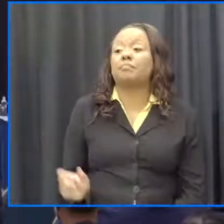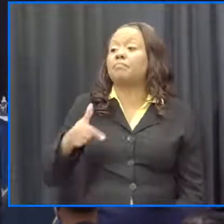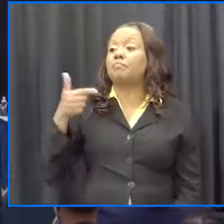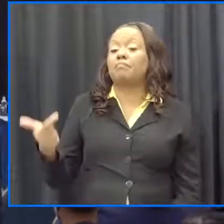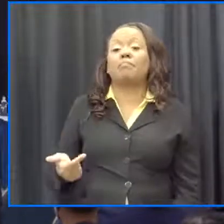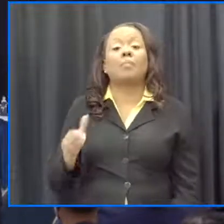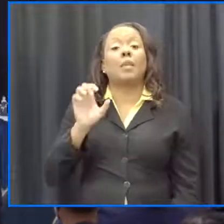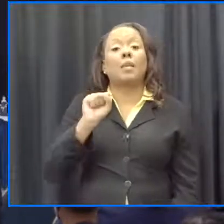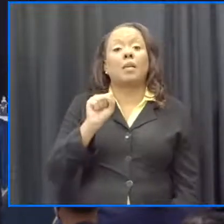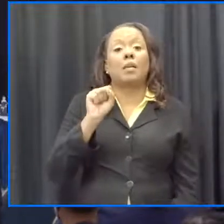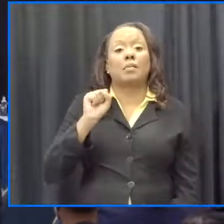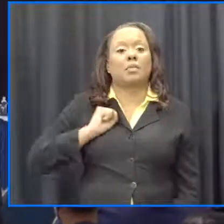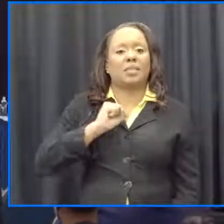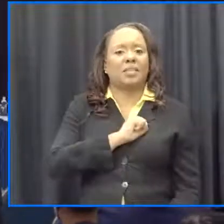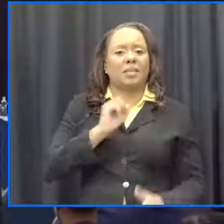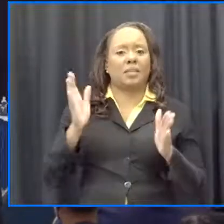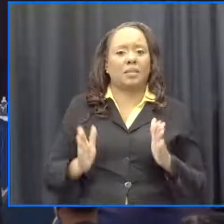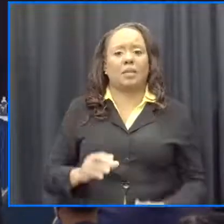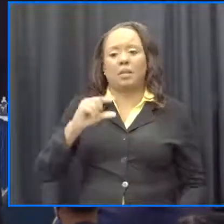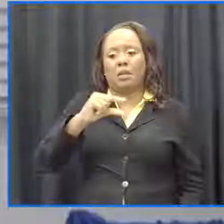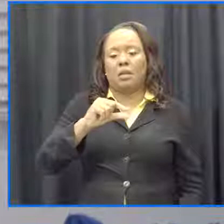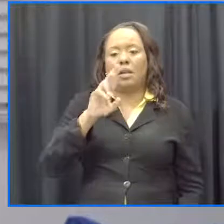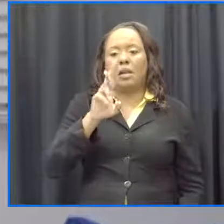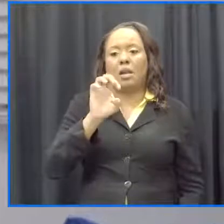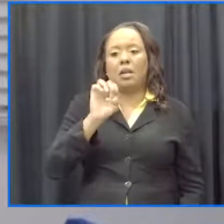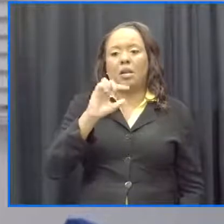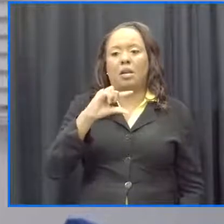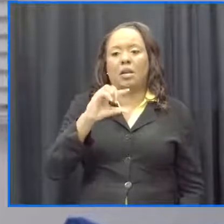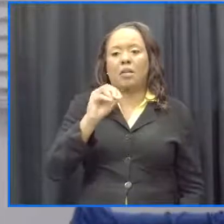Senator Gregory Nichols.